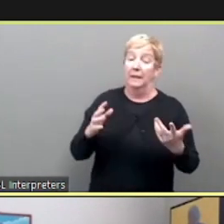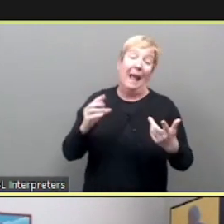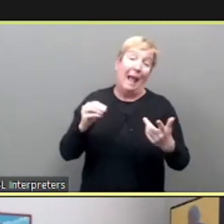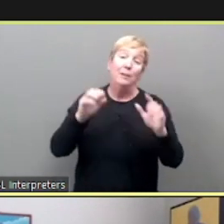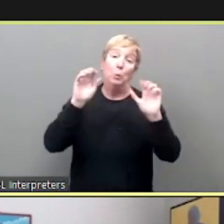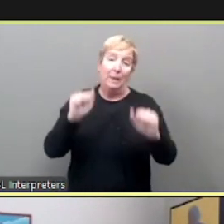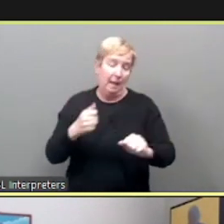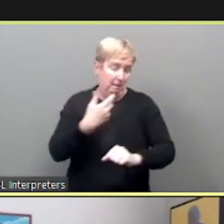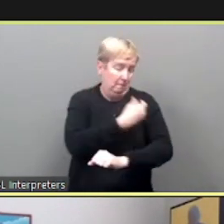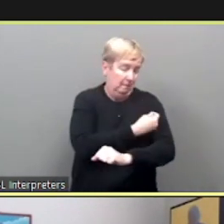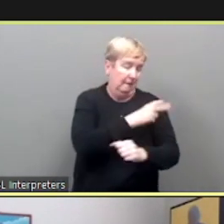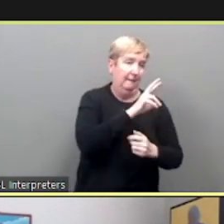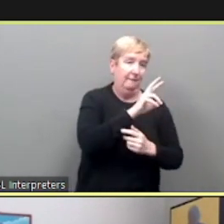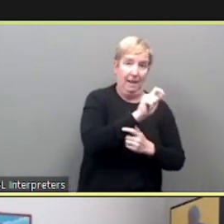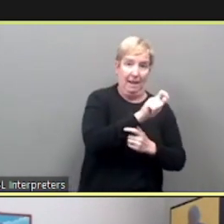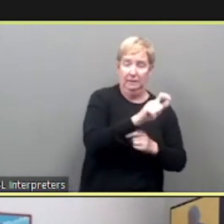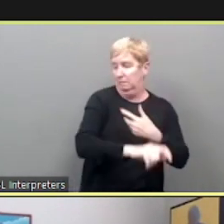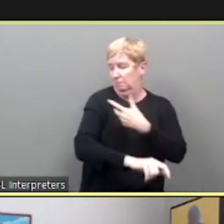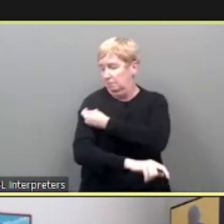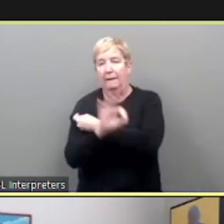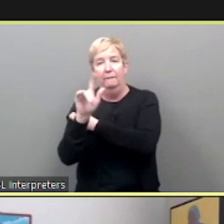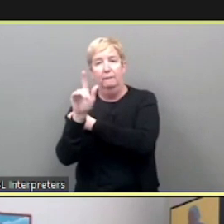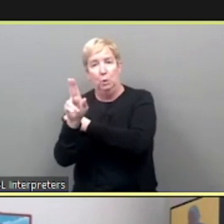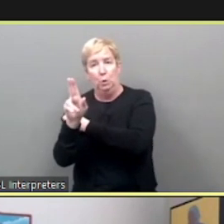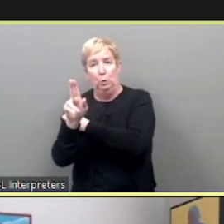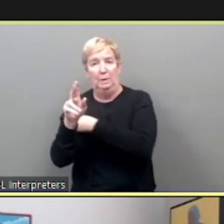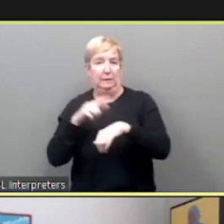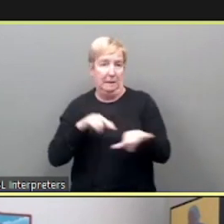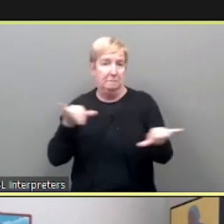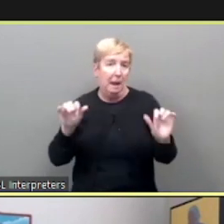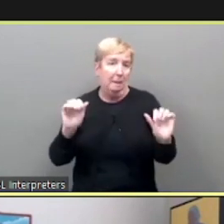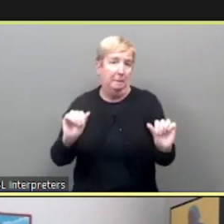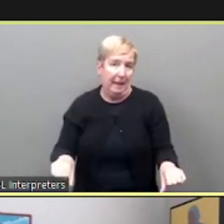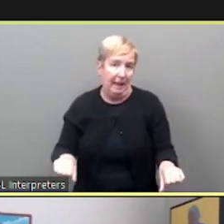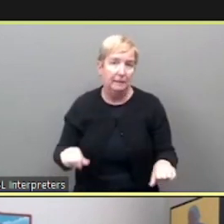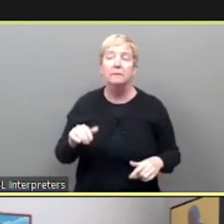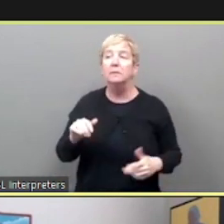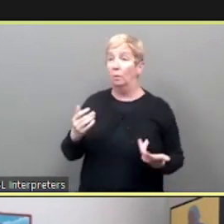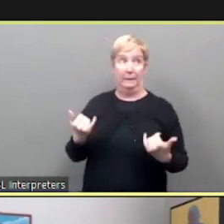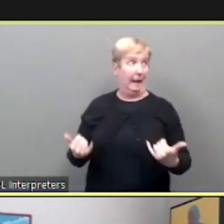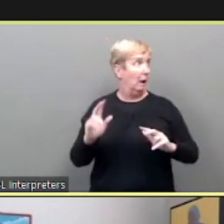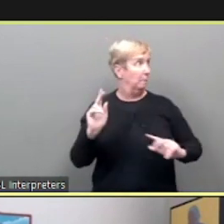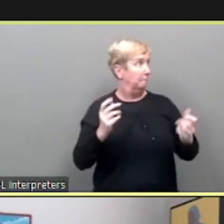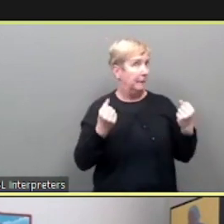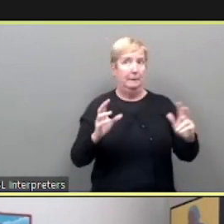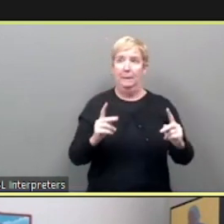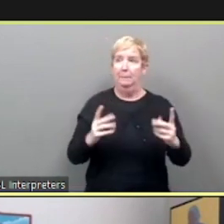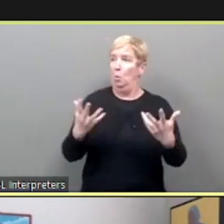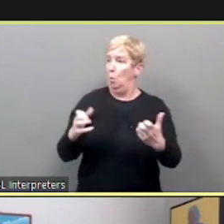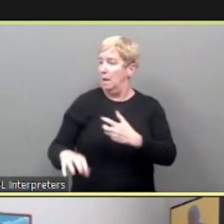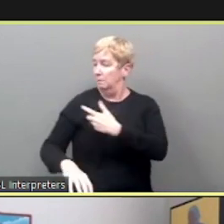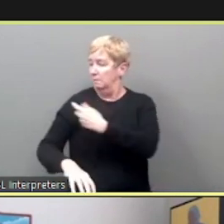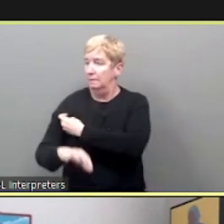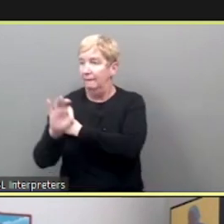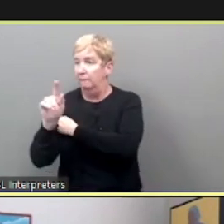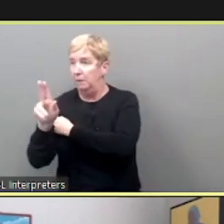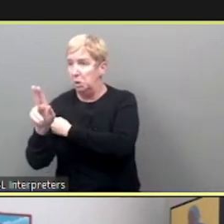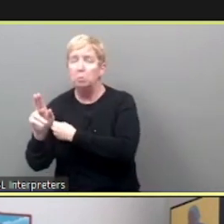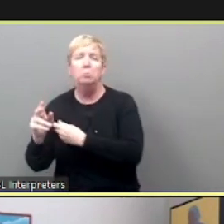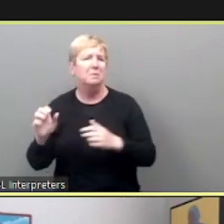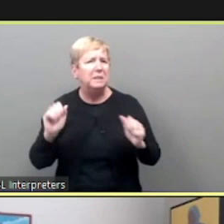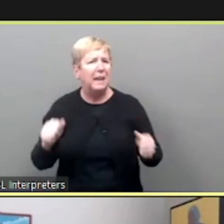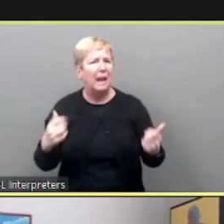flu shot. So as everyone's getting ready for flu shots now, and you're eligible for a booster for COVID, you can get those at the same